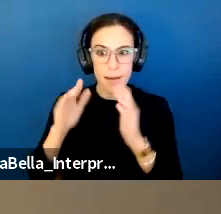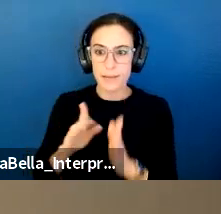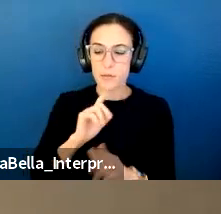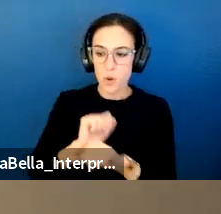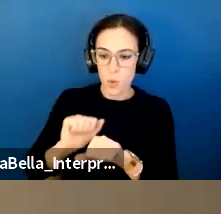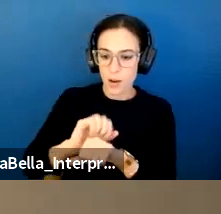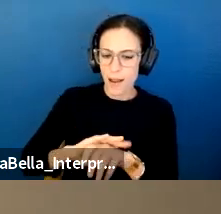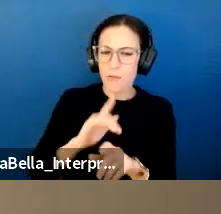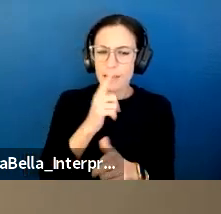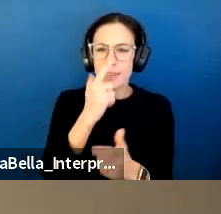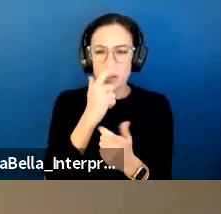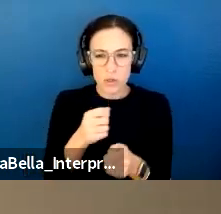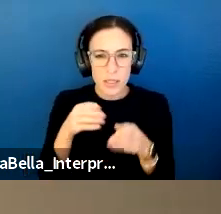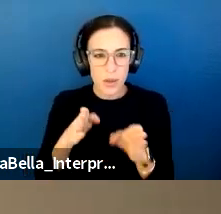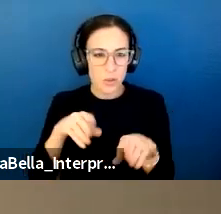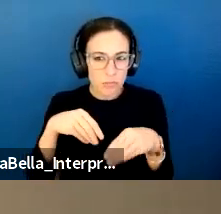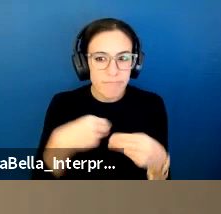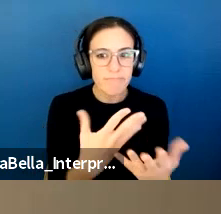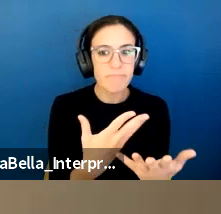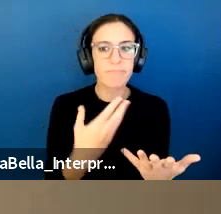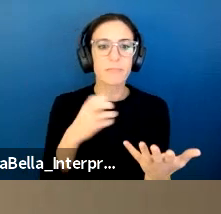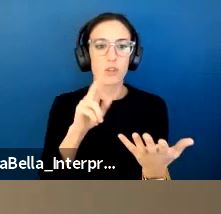to deliver the CRISPR-Cas